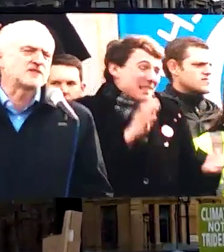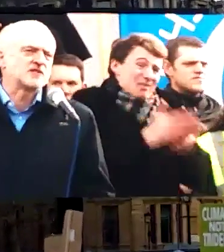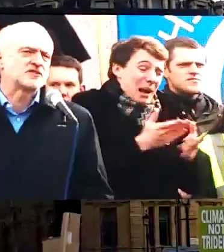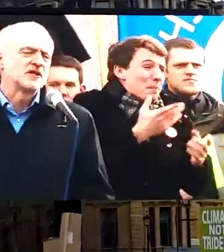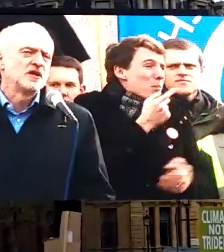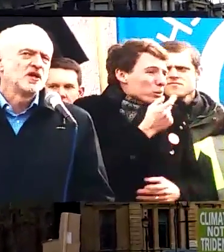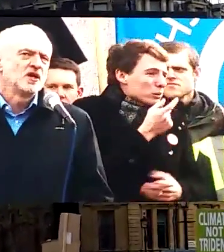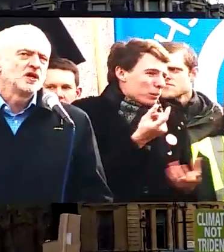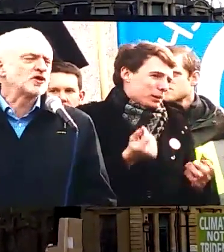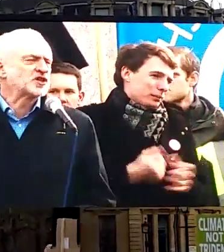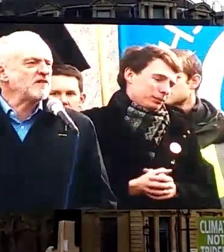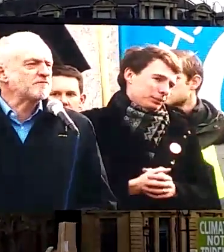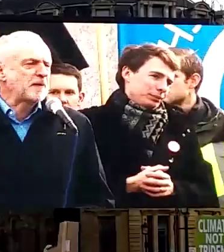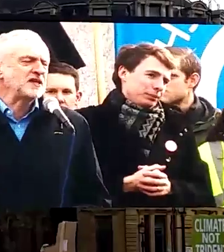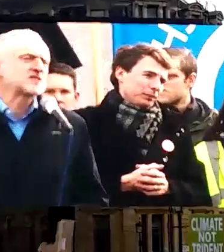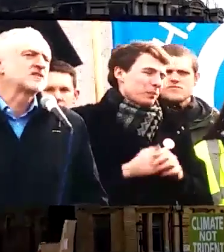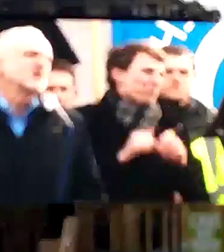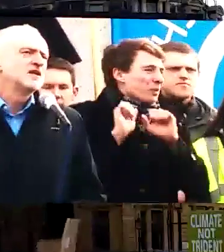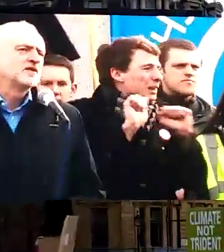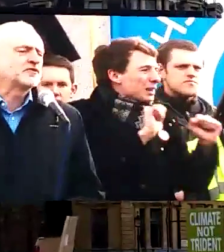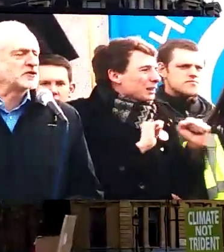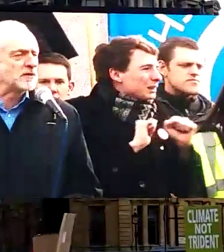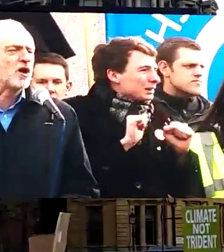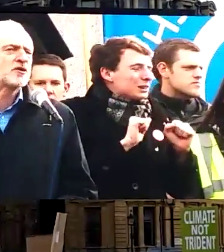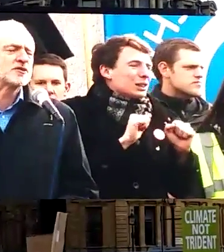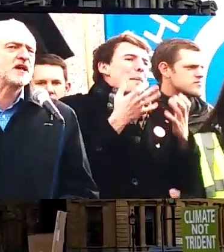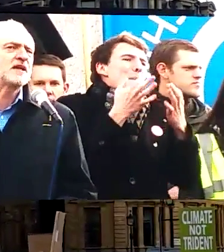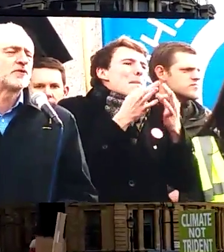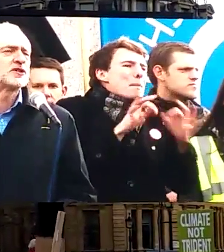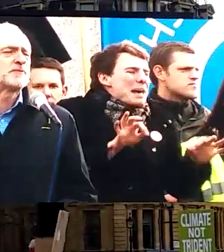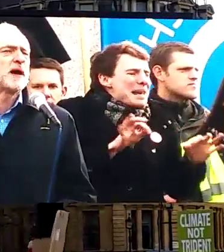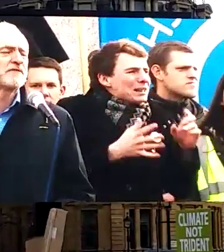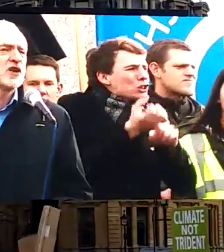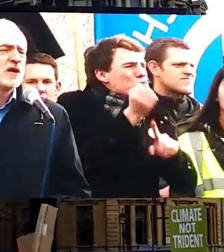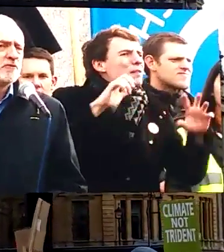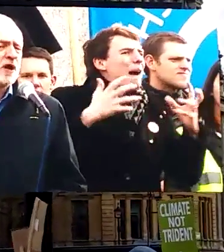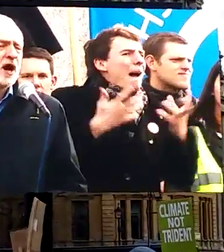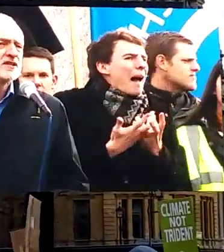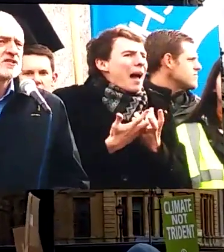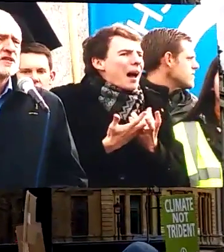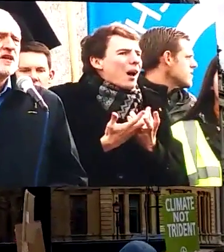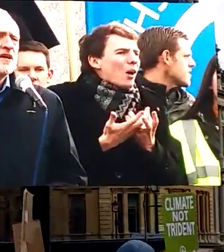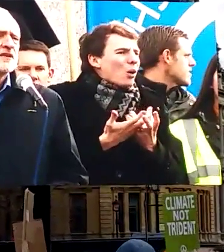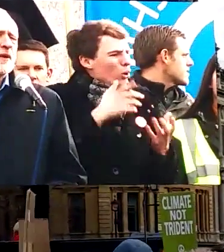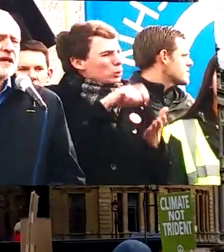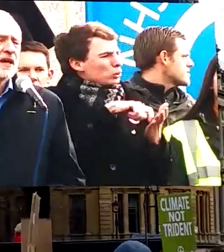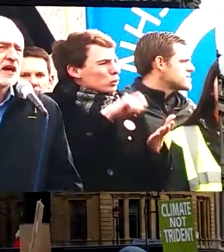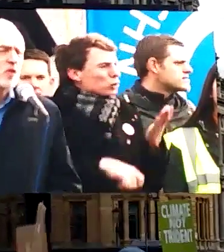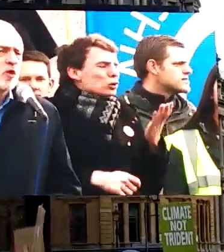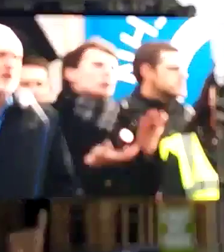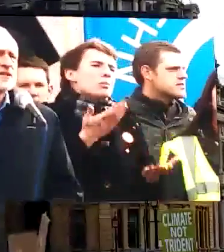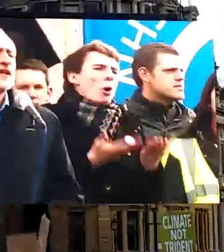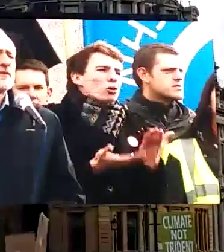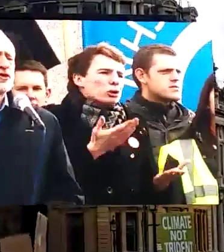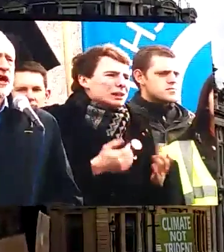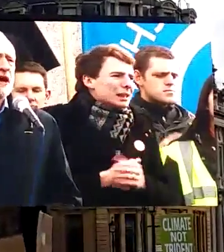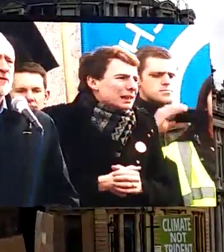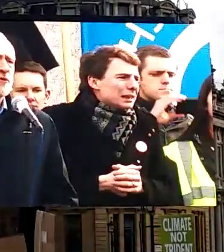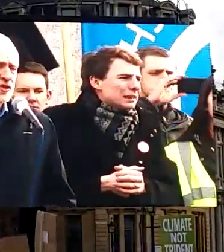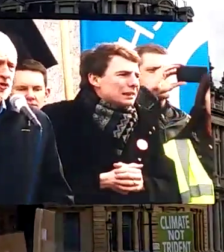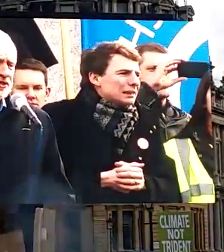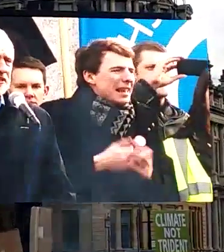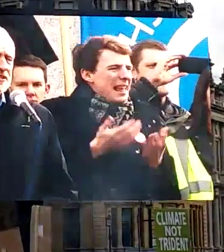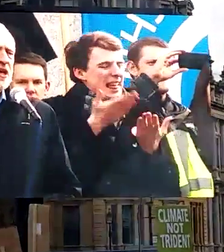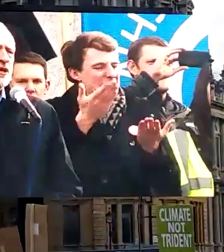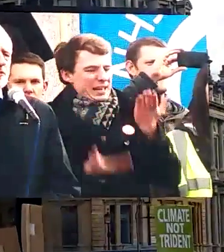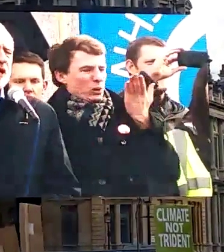many places. You achieve peace through democracy, through respect for human rights, through ending inequality, through